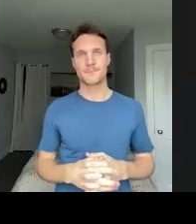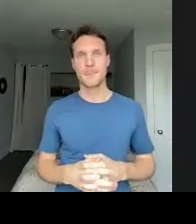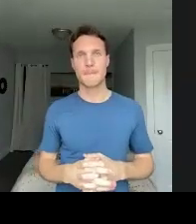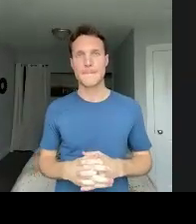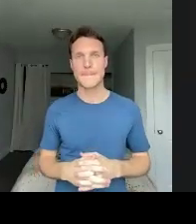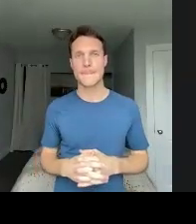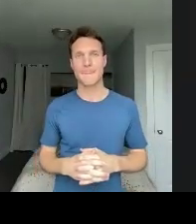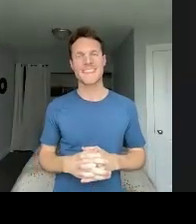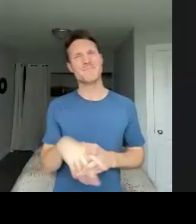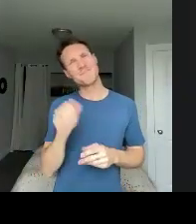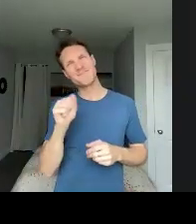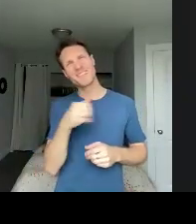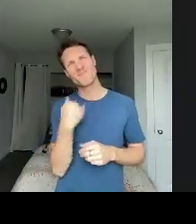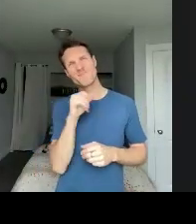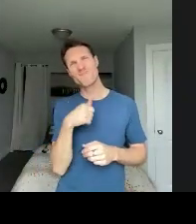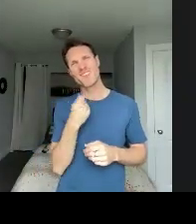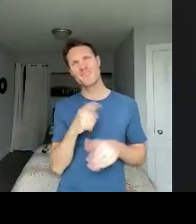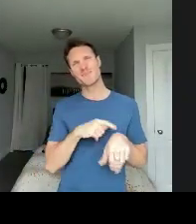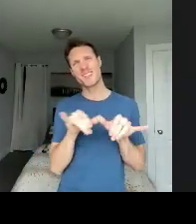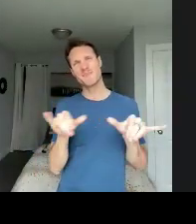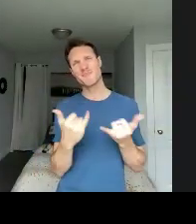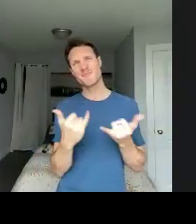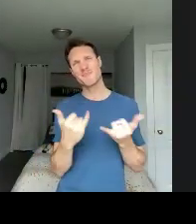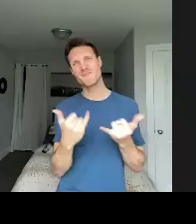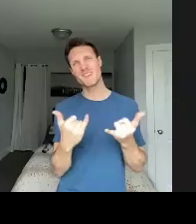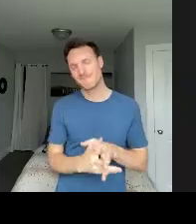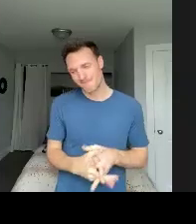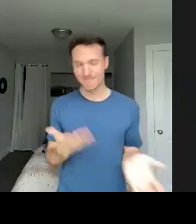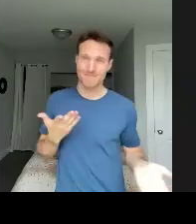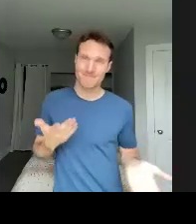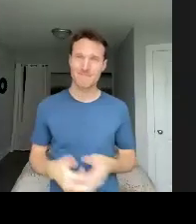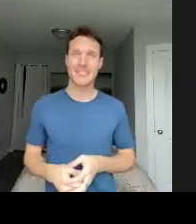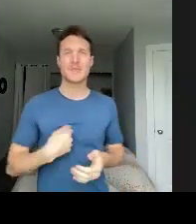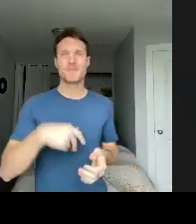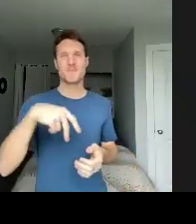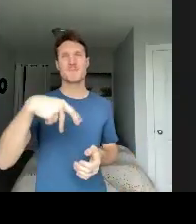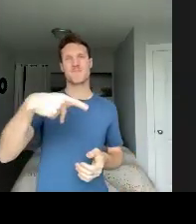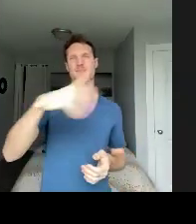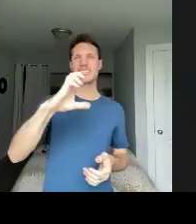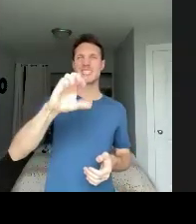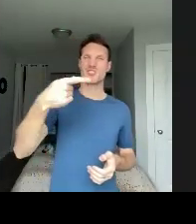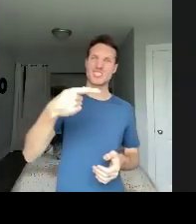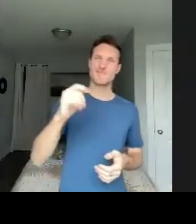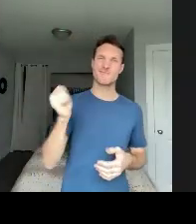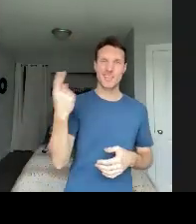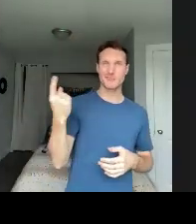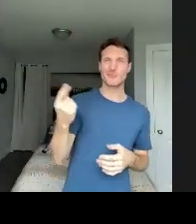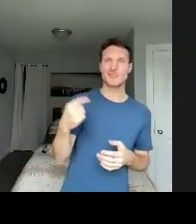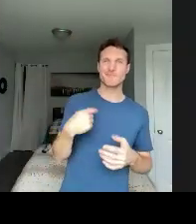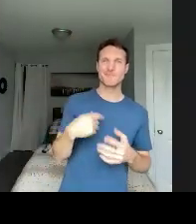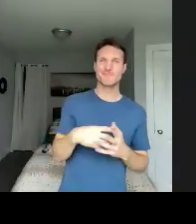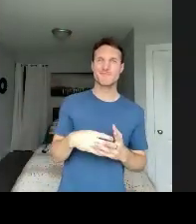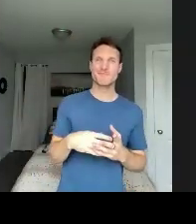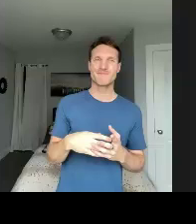Yeah, we don't have a timeline right now. We're still, PCG is actually going to be submitting to the state a